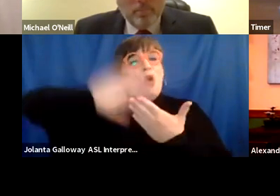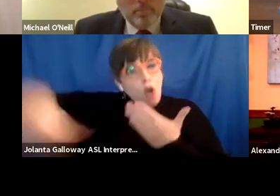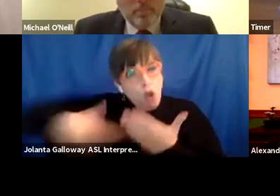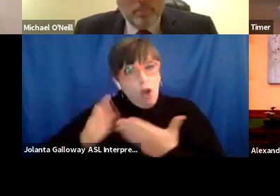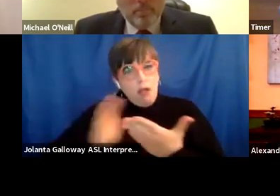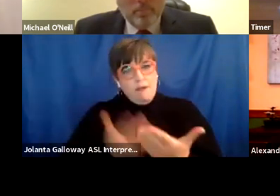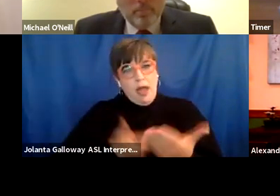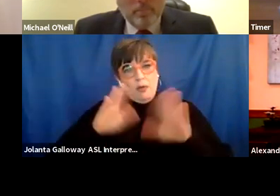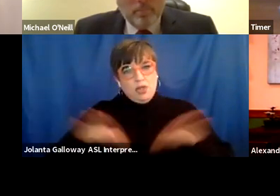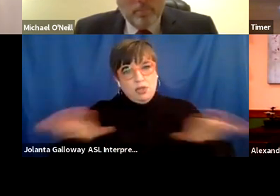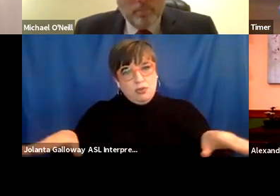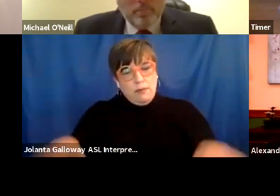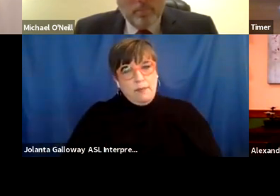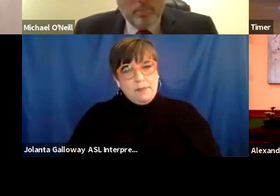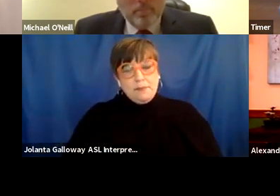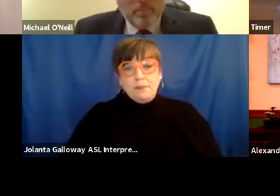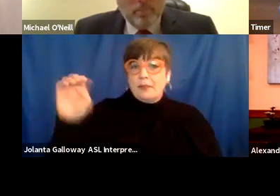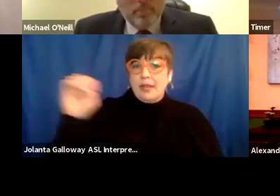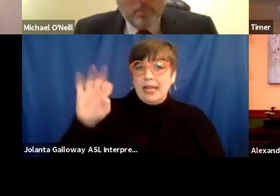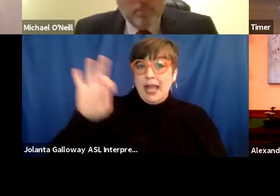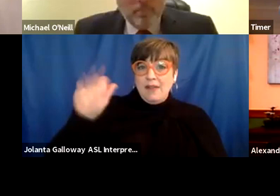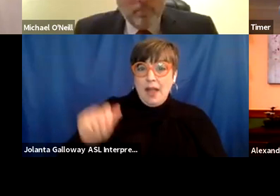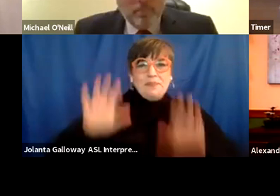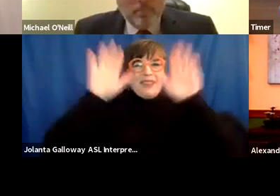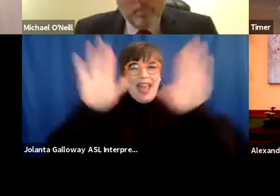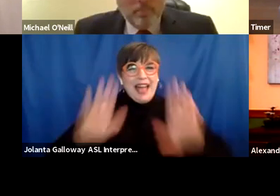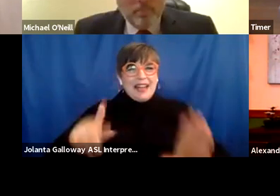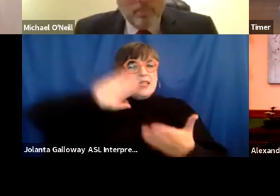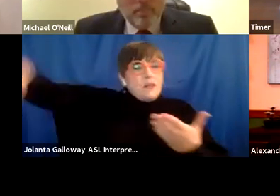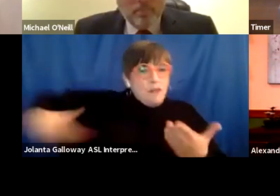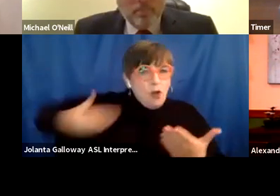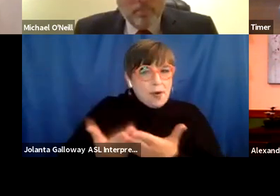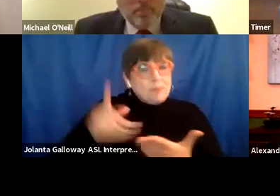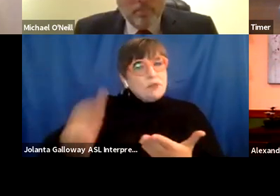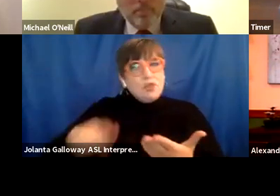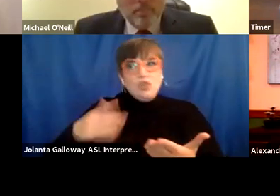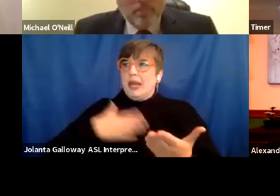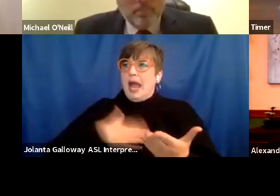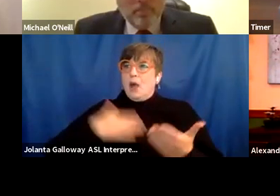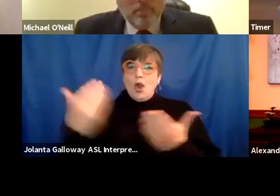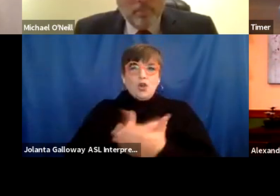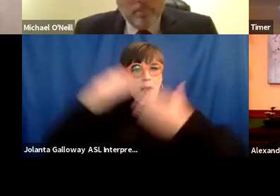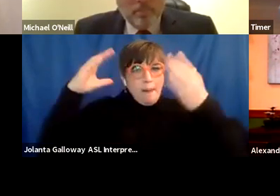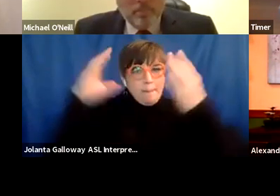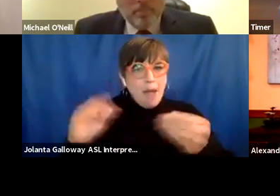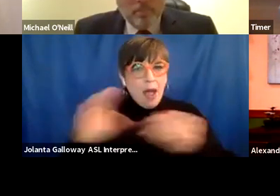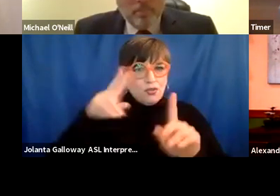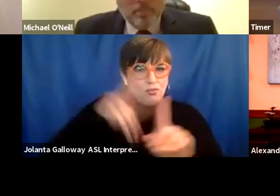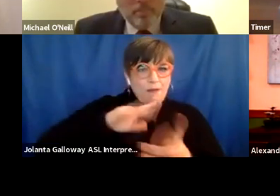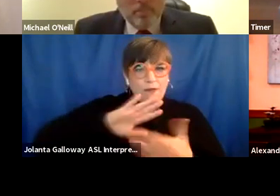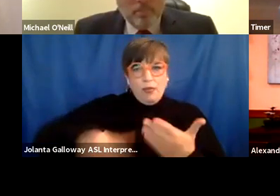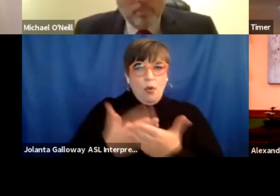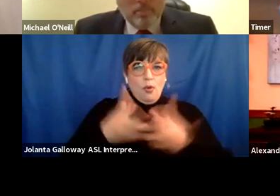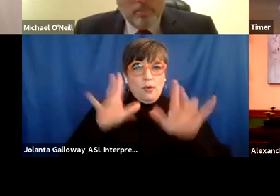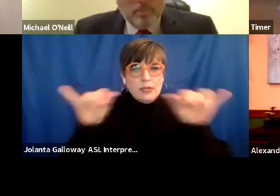children. EFA, Excellence for All, should be our new mantra for the entire system.